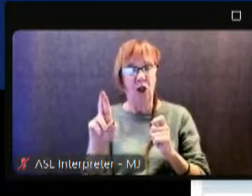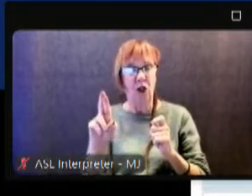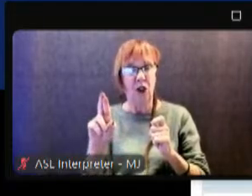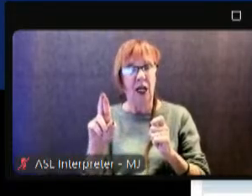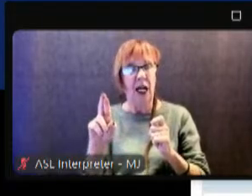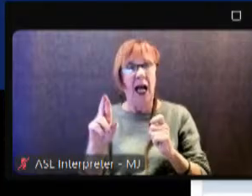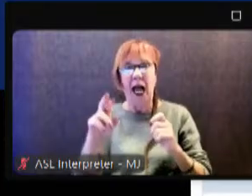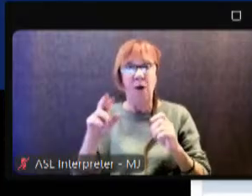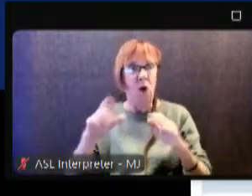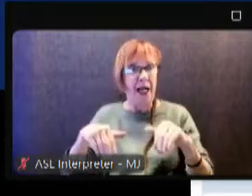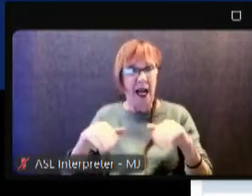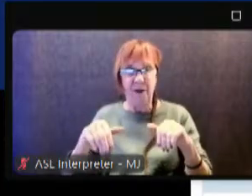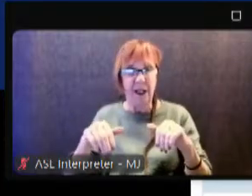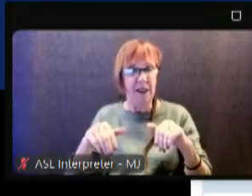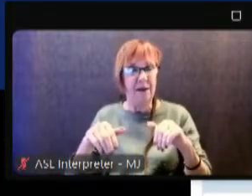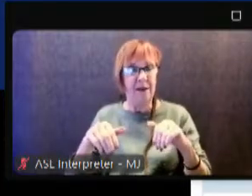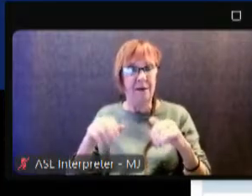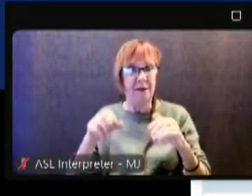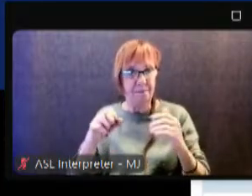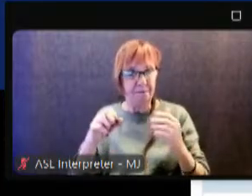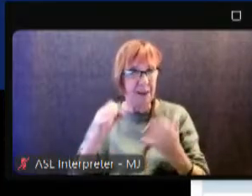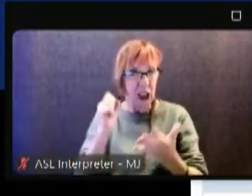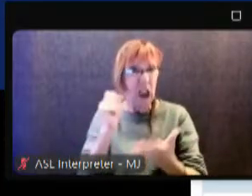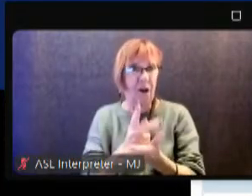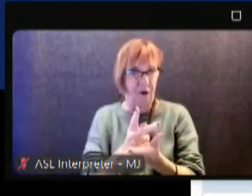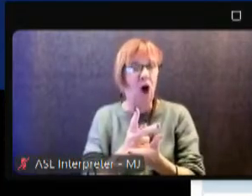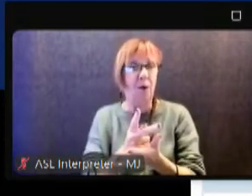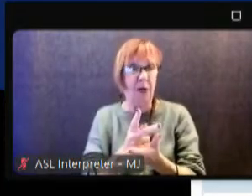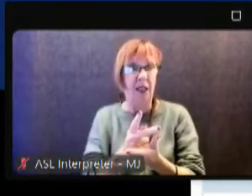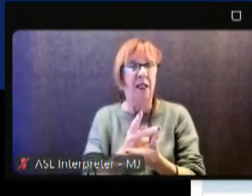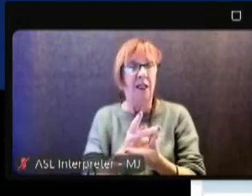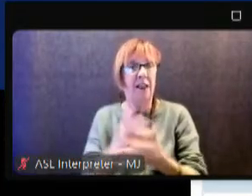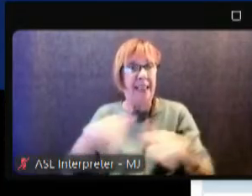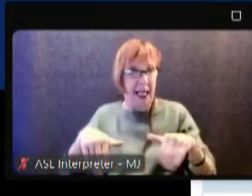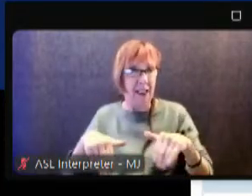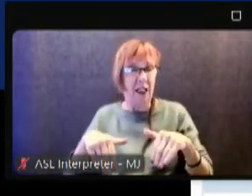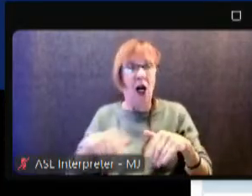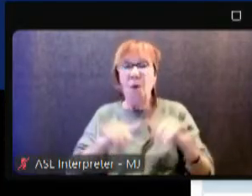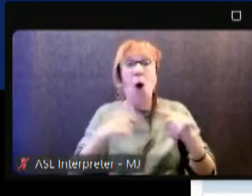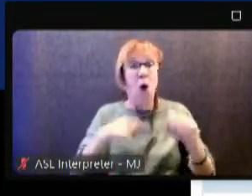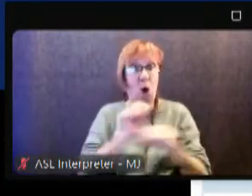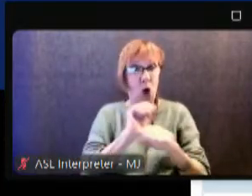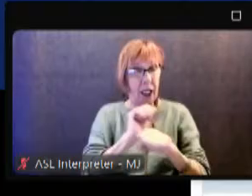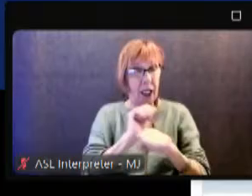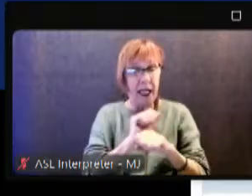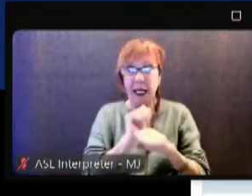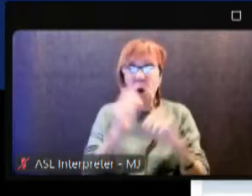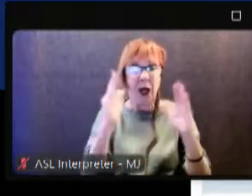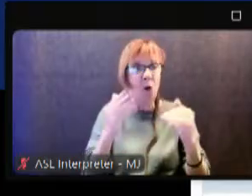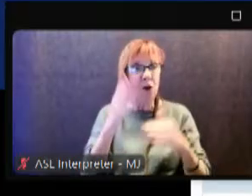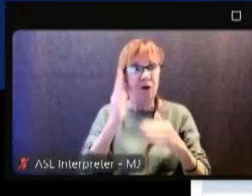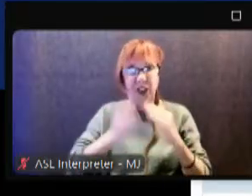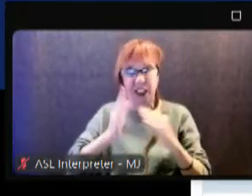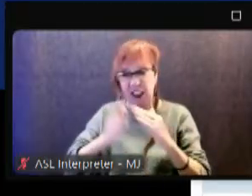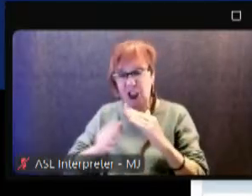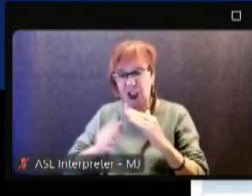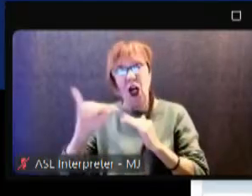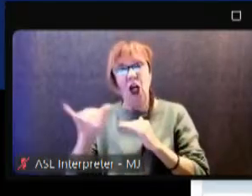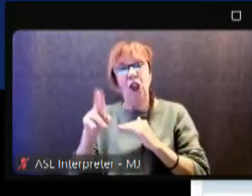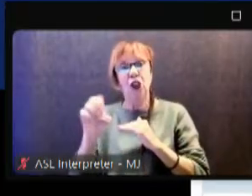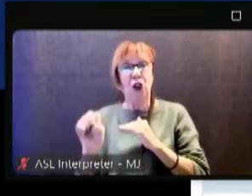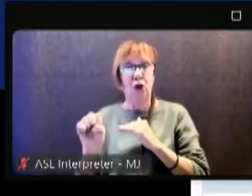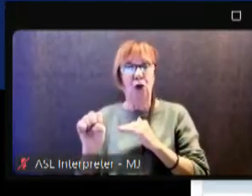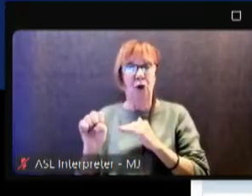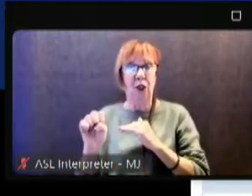the assessment reduction. And so just know that we are working on it. We're hoping to get through all of that by June of this year, so that it's all